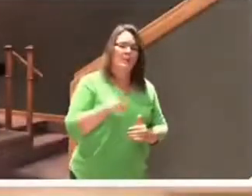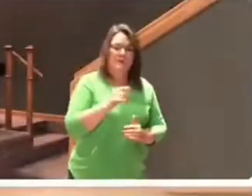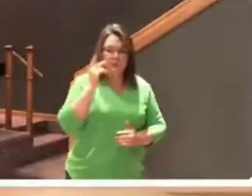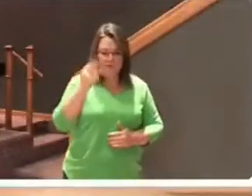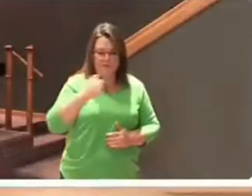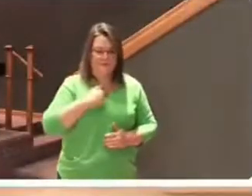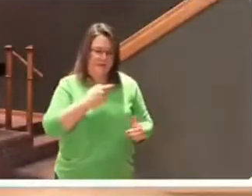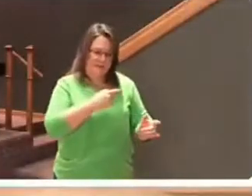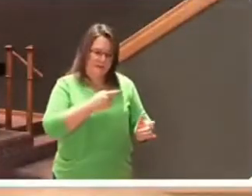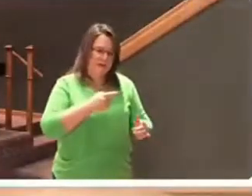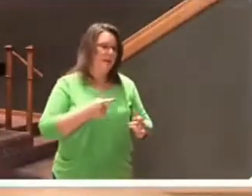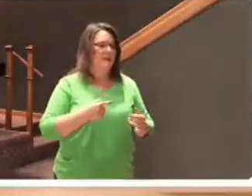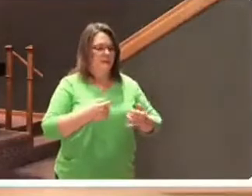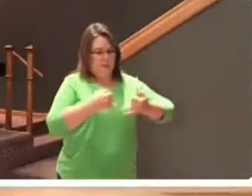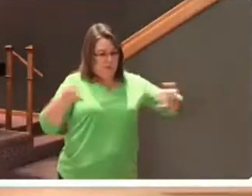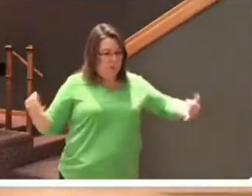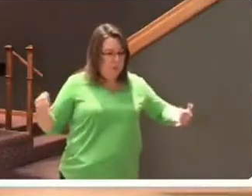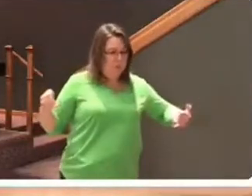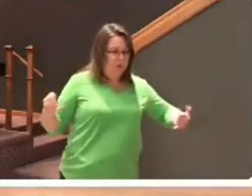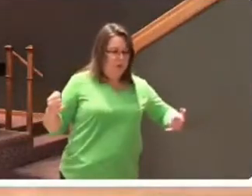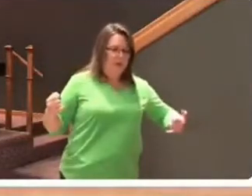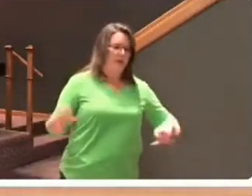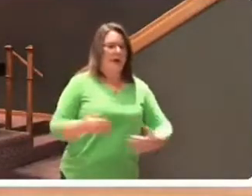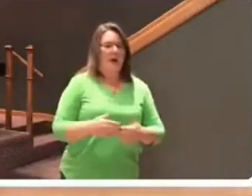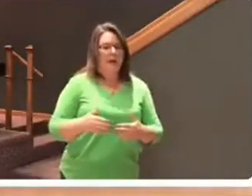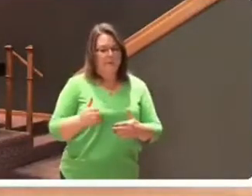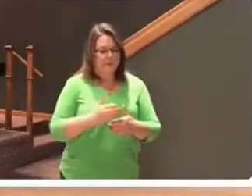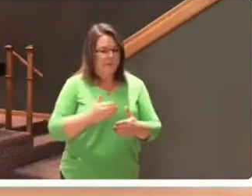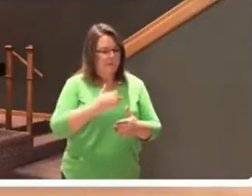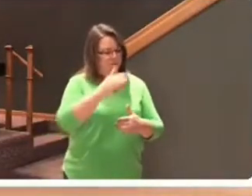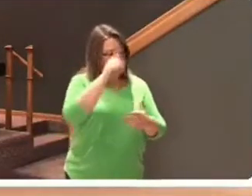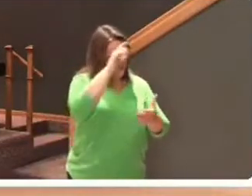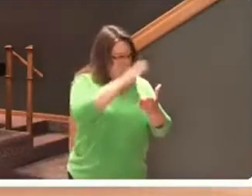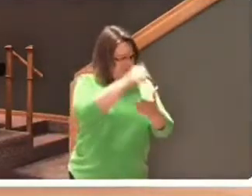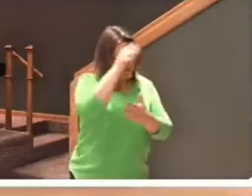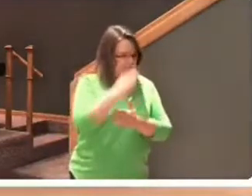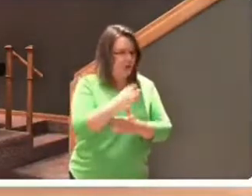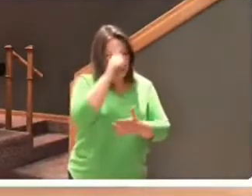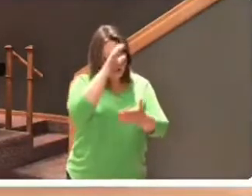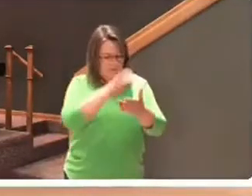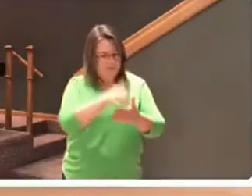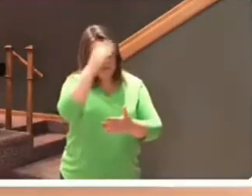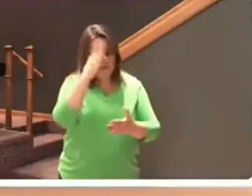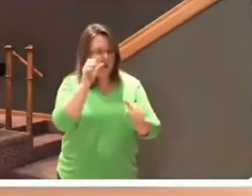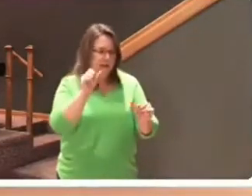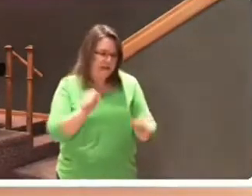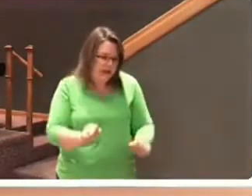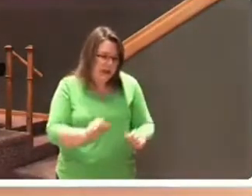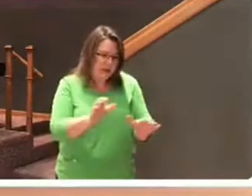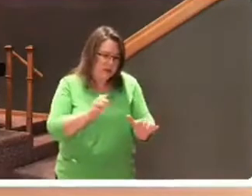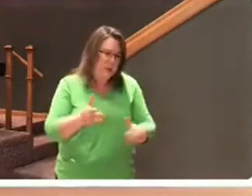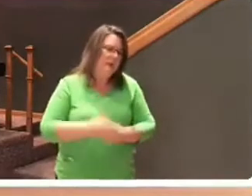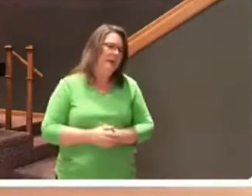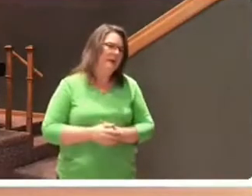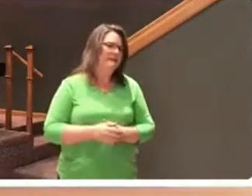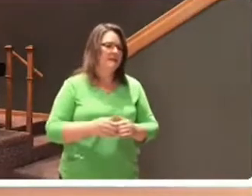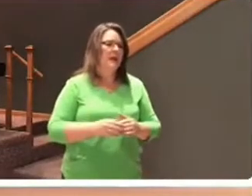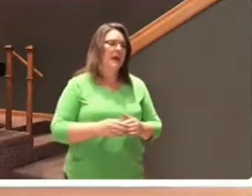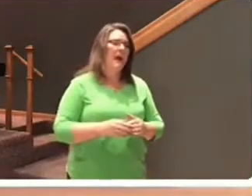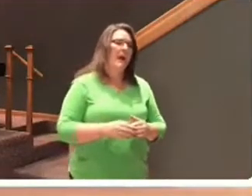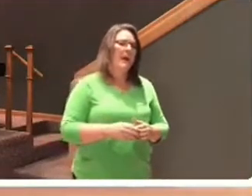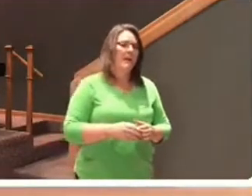see me drawing a line of distinction between belief in God and belief that God can kind of do things